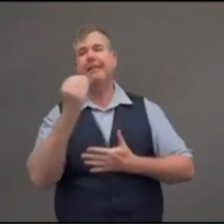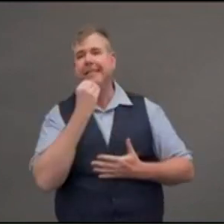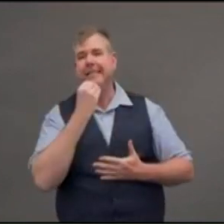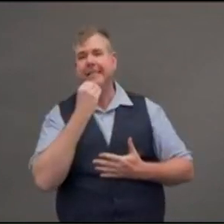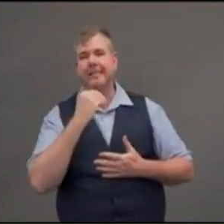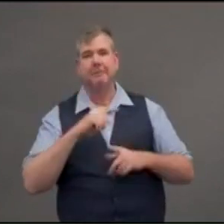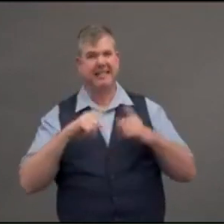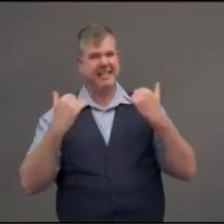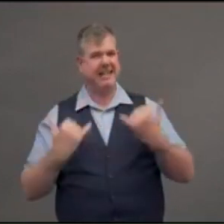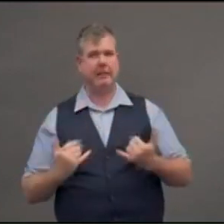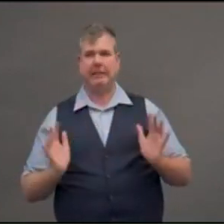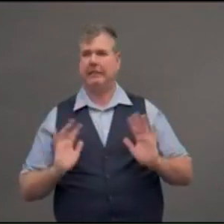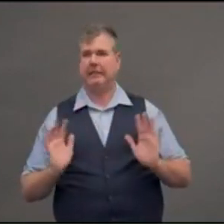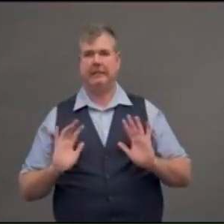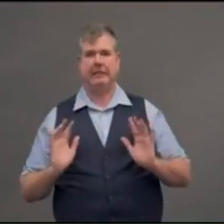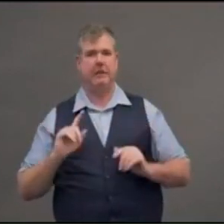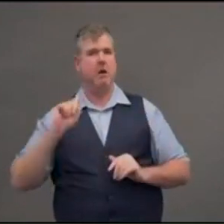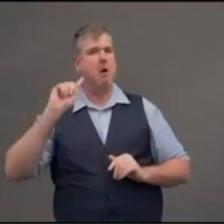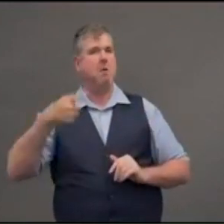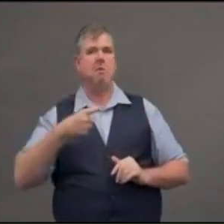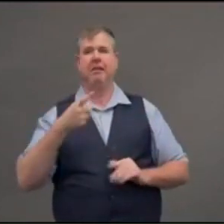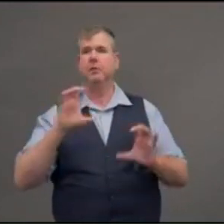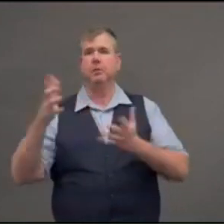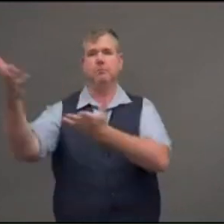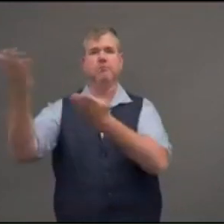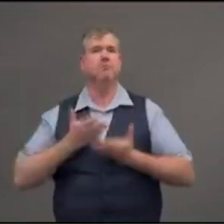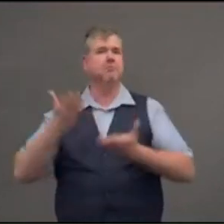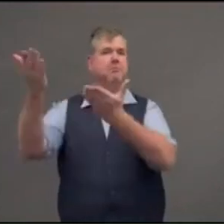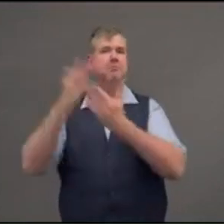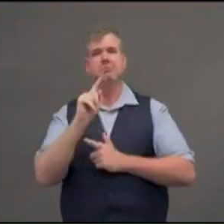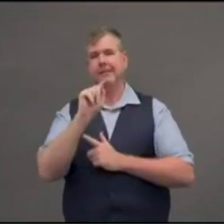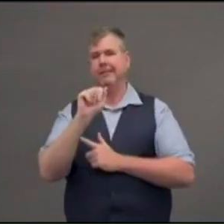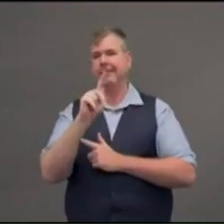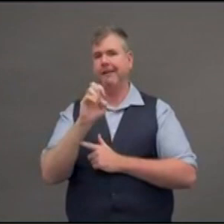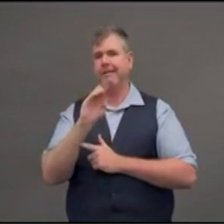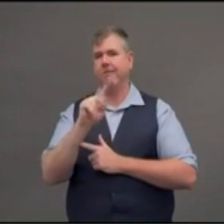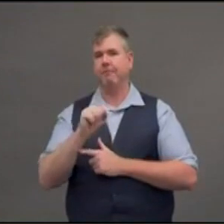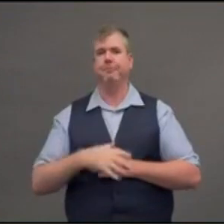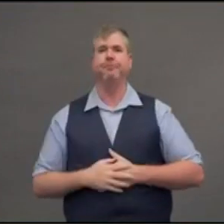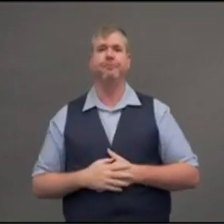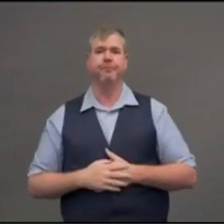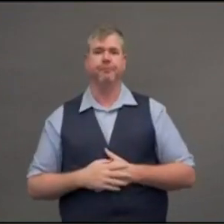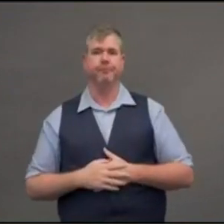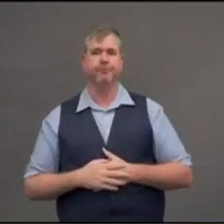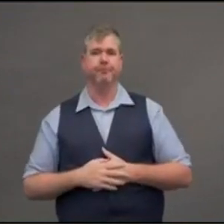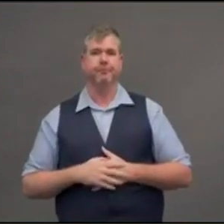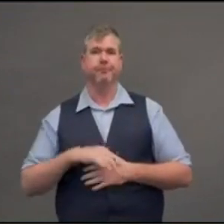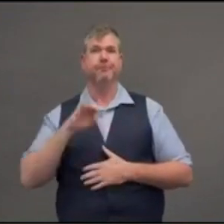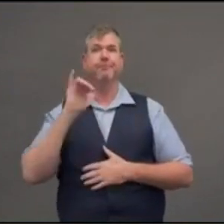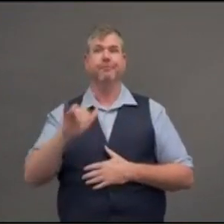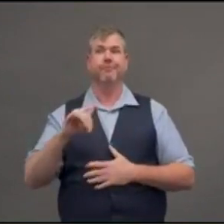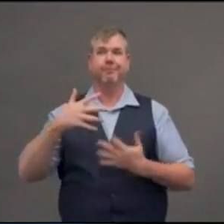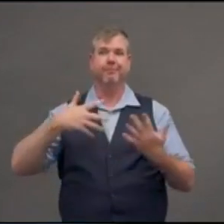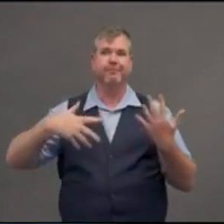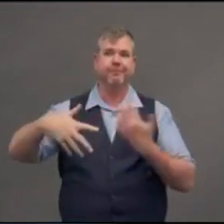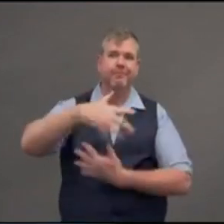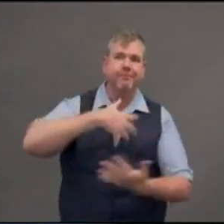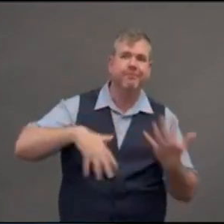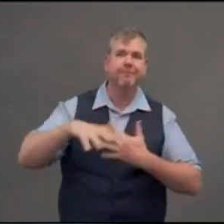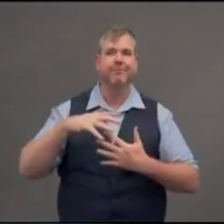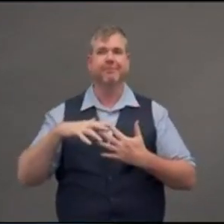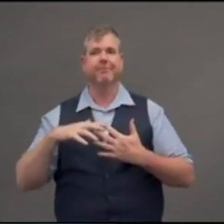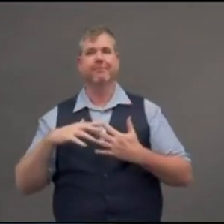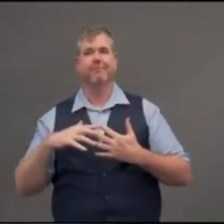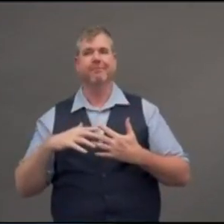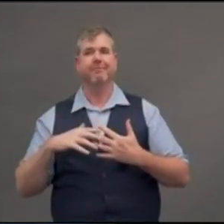but like being in that environment where there's interaction around me, so I really miss that. And what do you